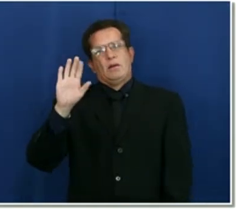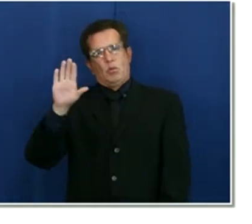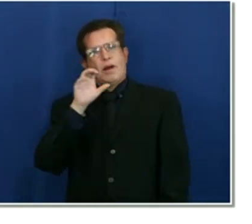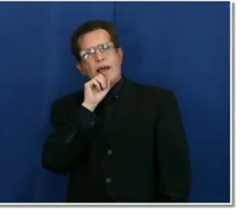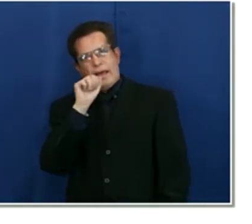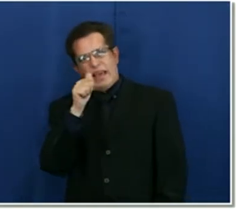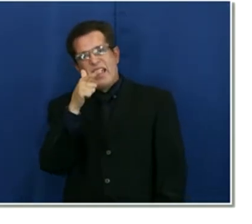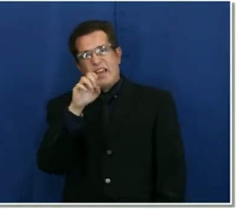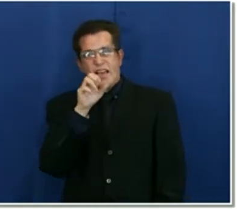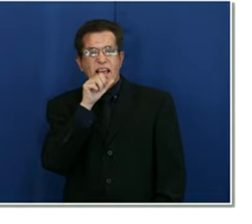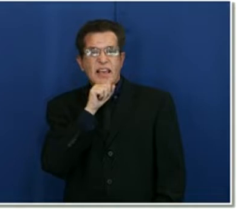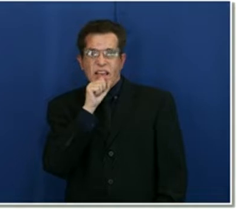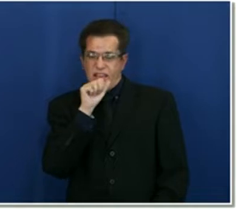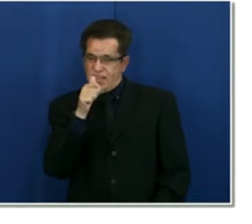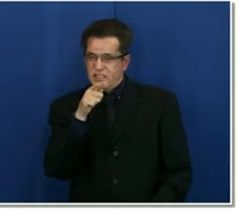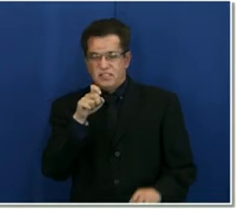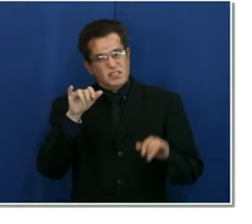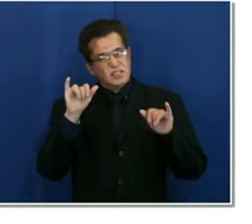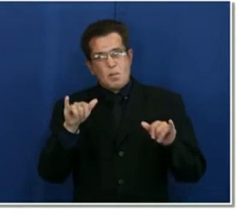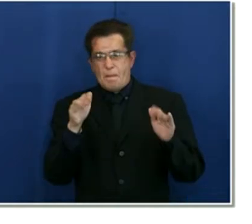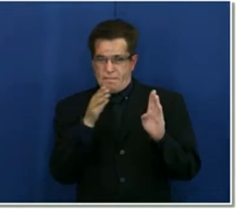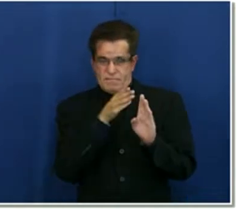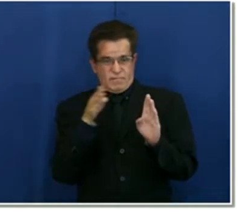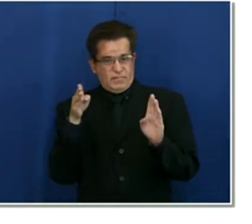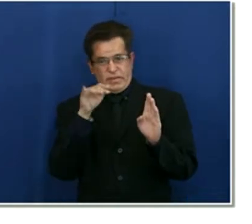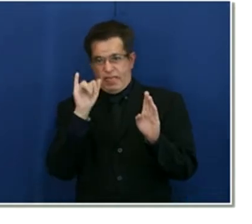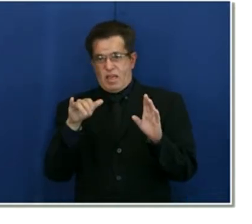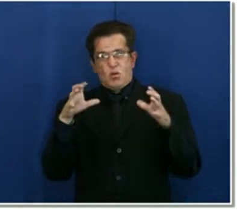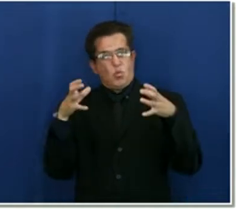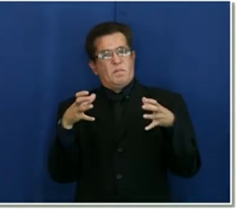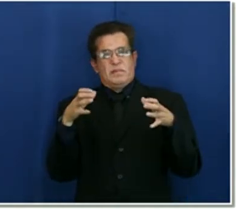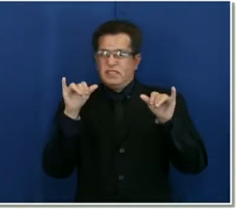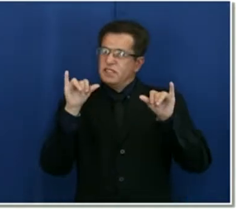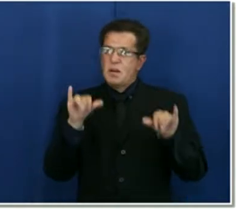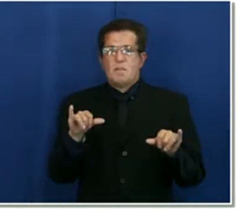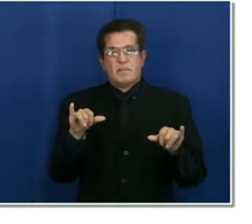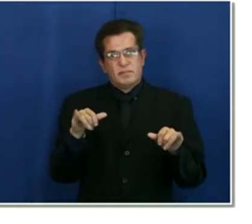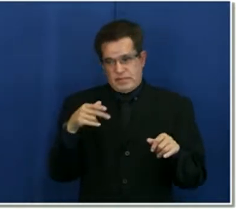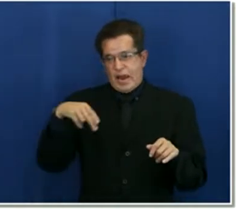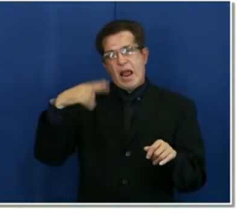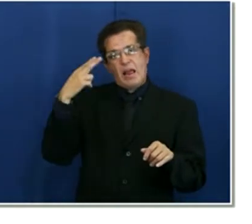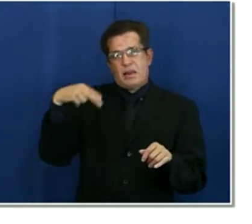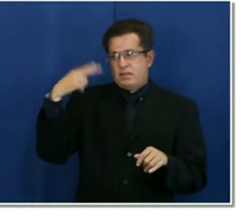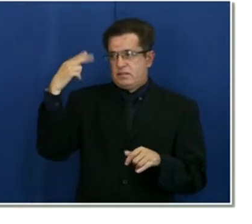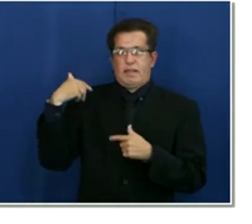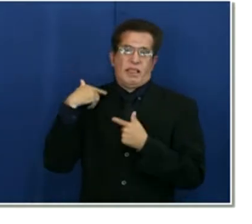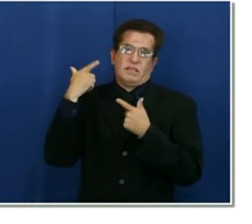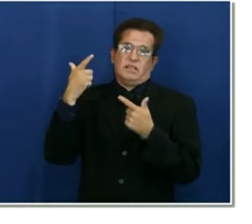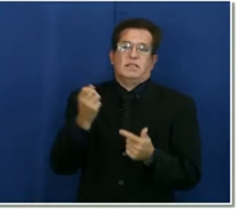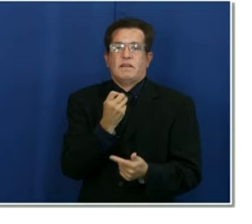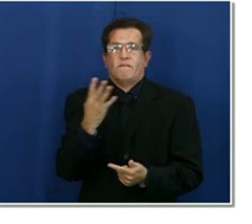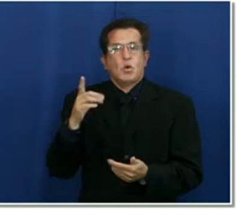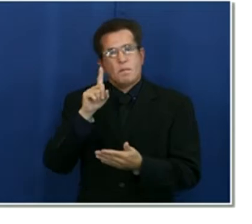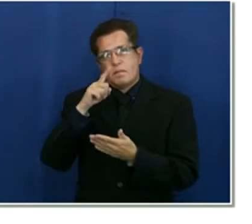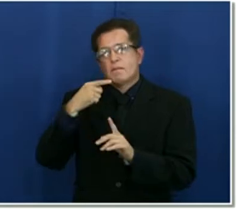and percentage has remained consistent for the past several months.